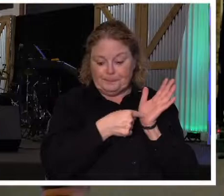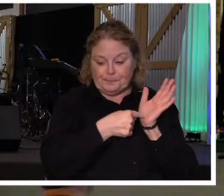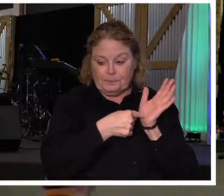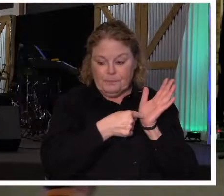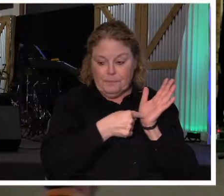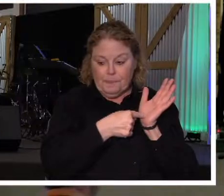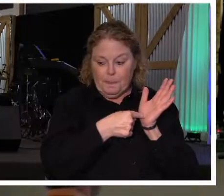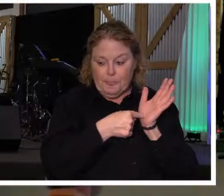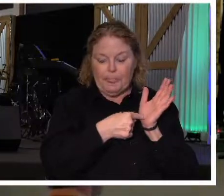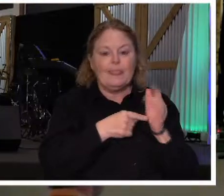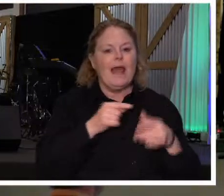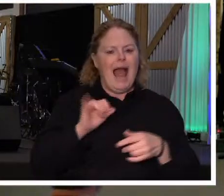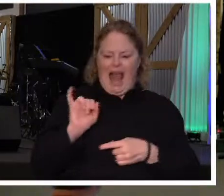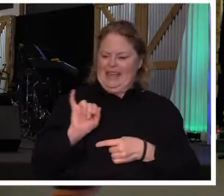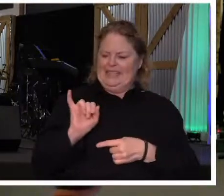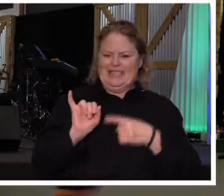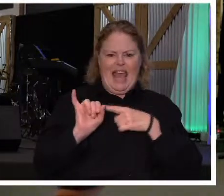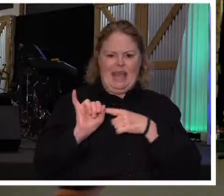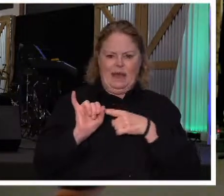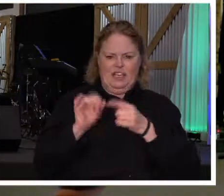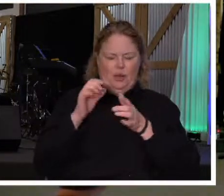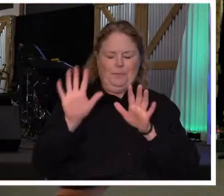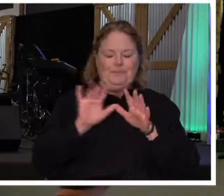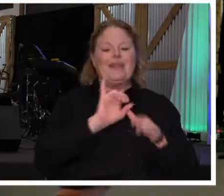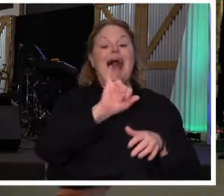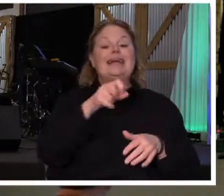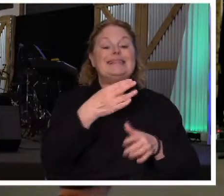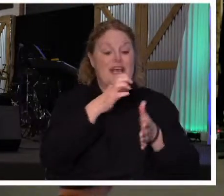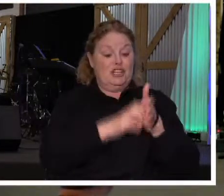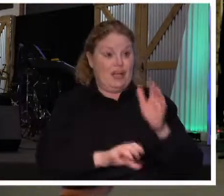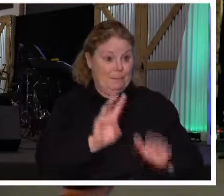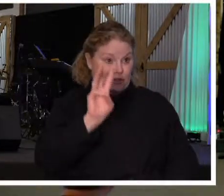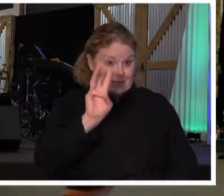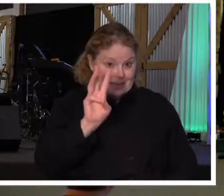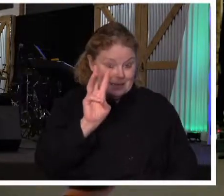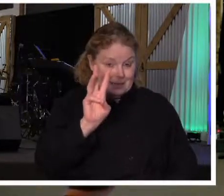that what he loved about Isaiah 6 is that Isaiah, like the rest of us,